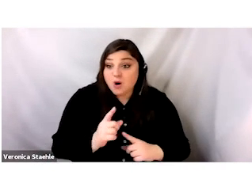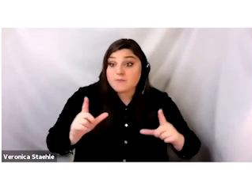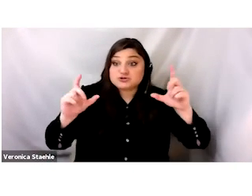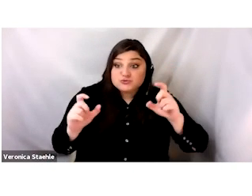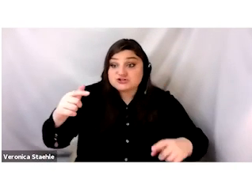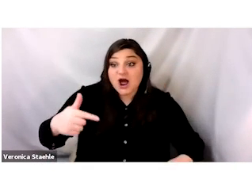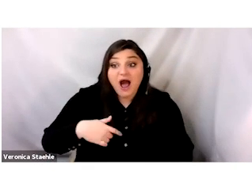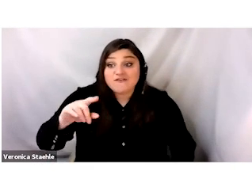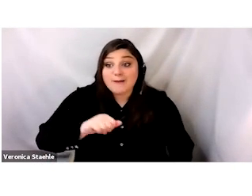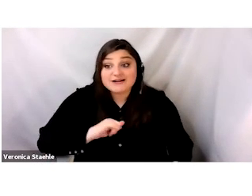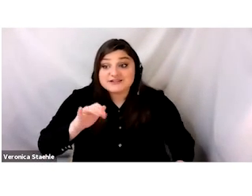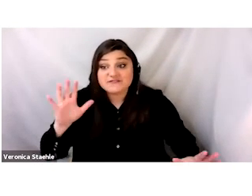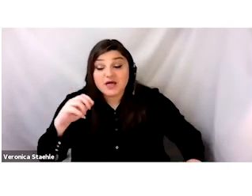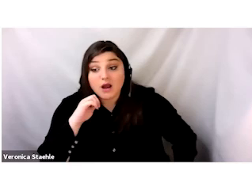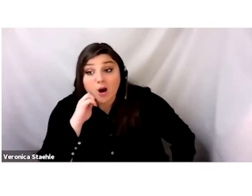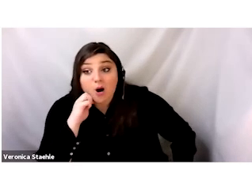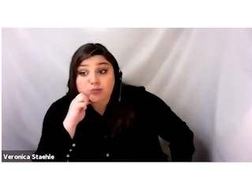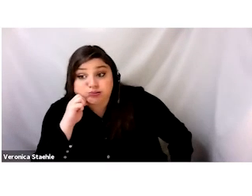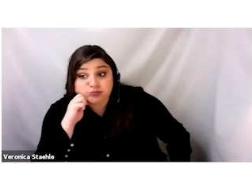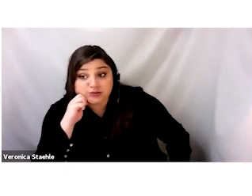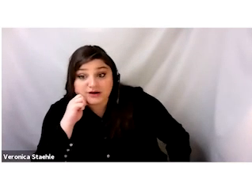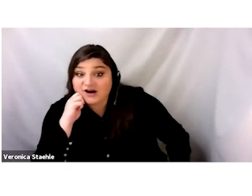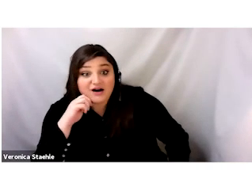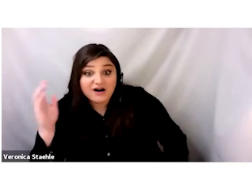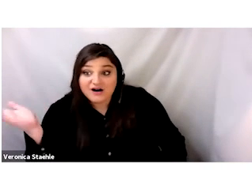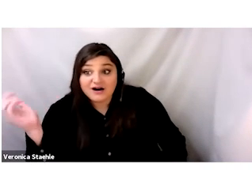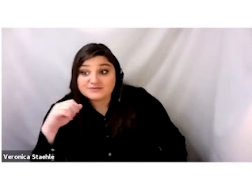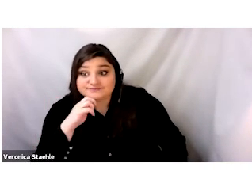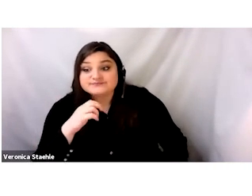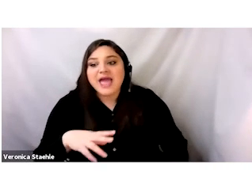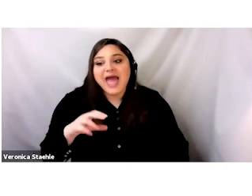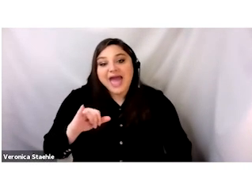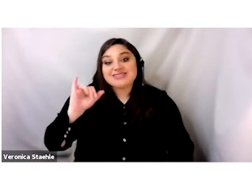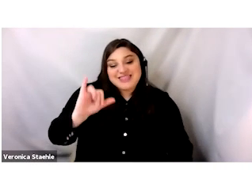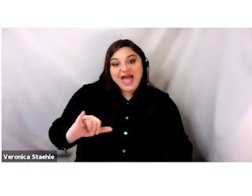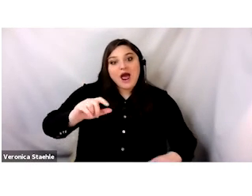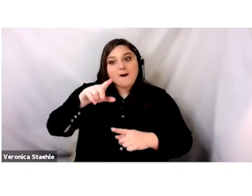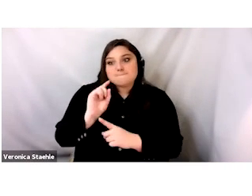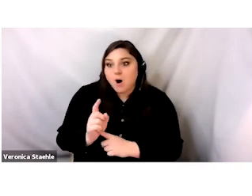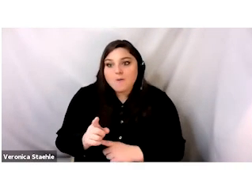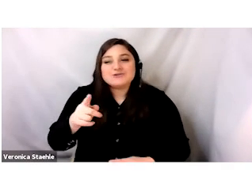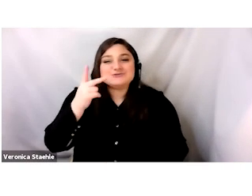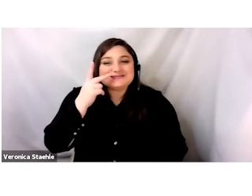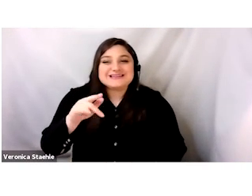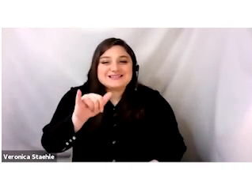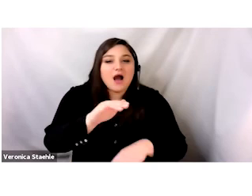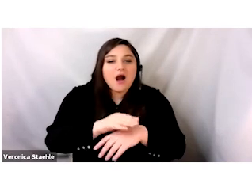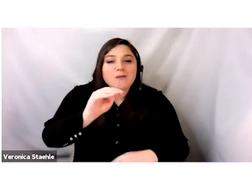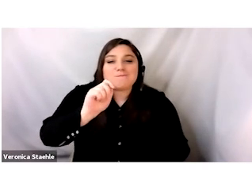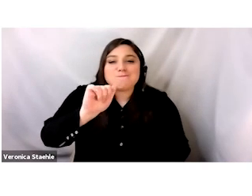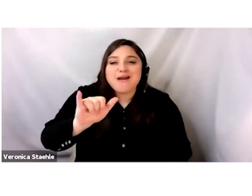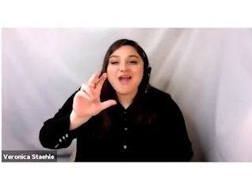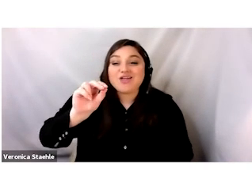looking a little busted. Okay. And that because at that time, and as you can see, it was May 30th, it